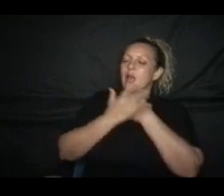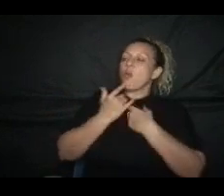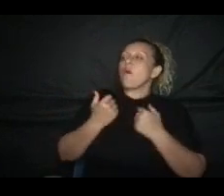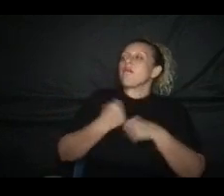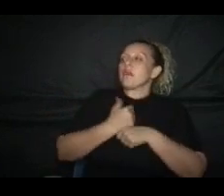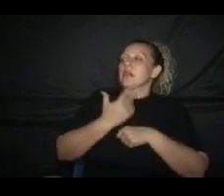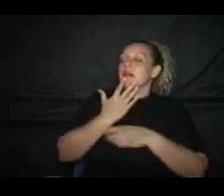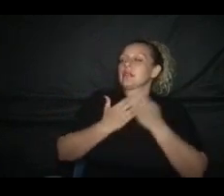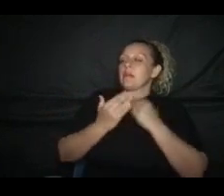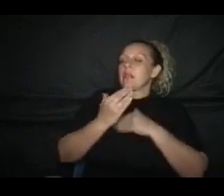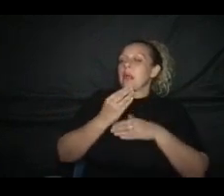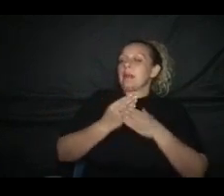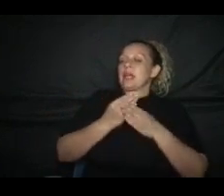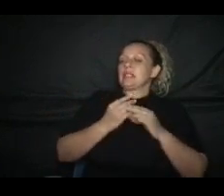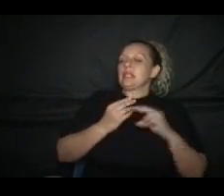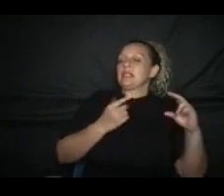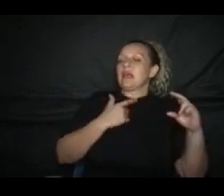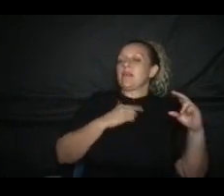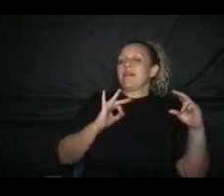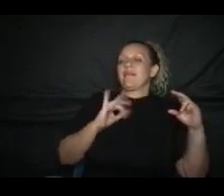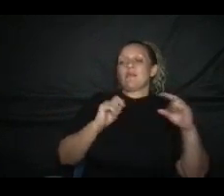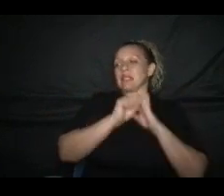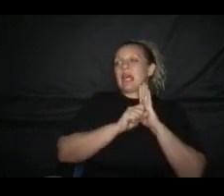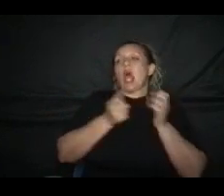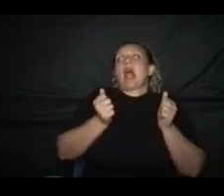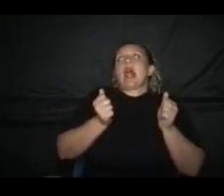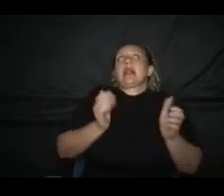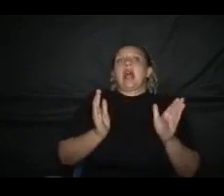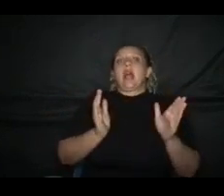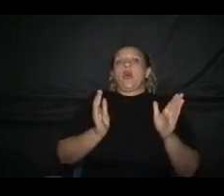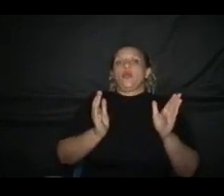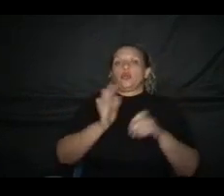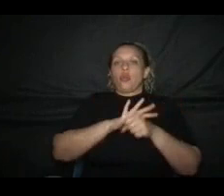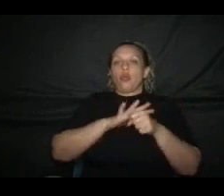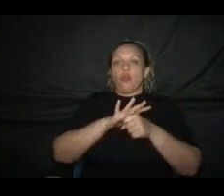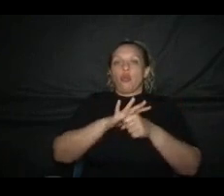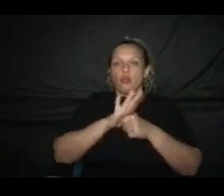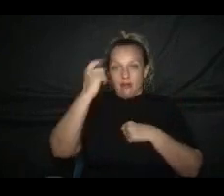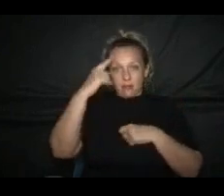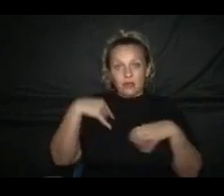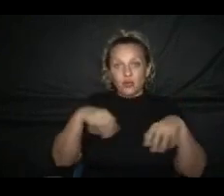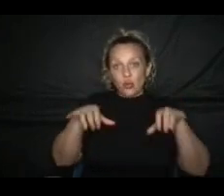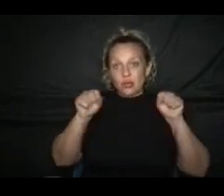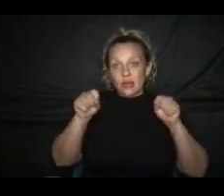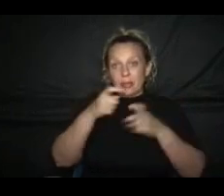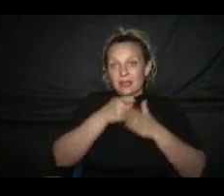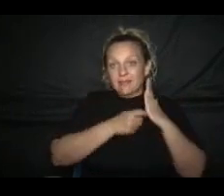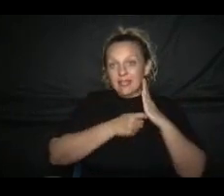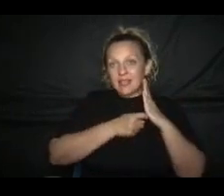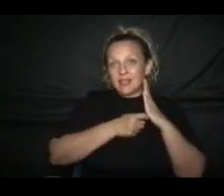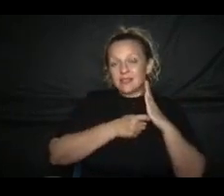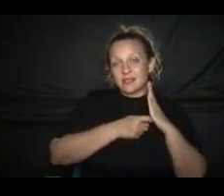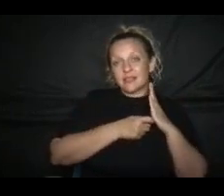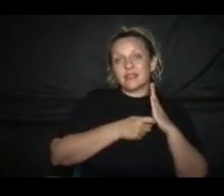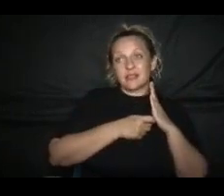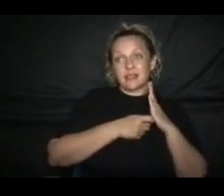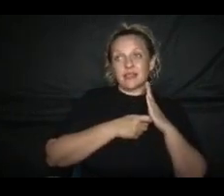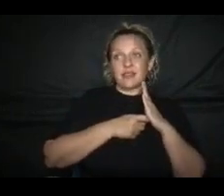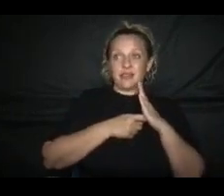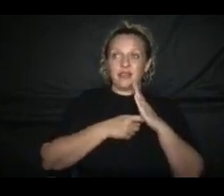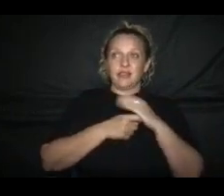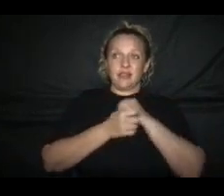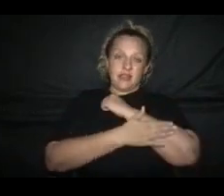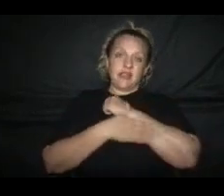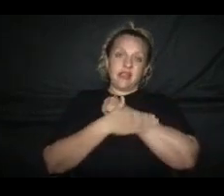money set aside, but Florida statute allows local governments to adopt these fees. The county would then have